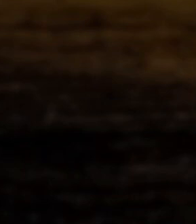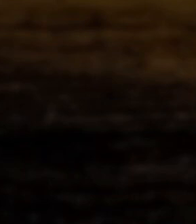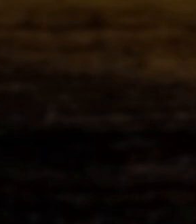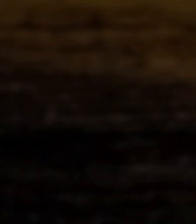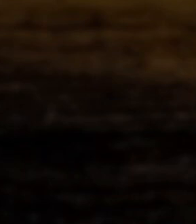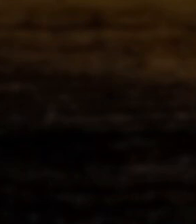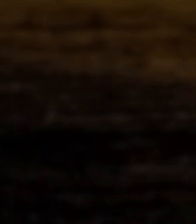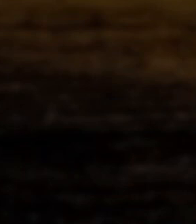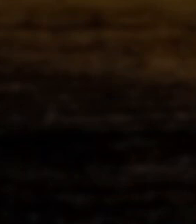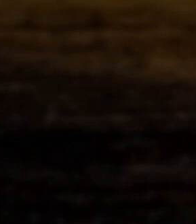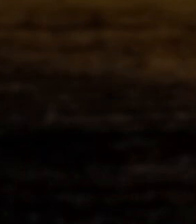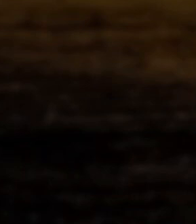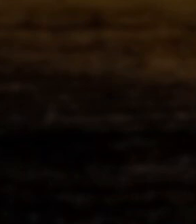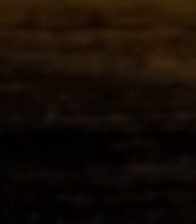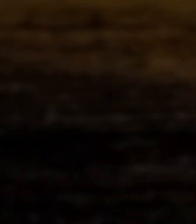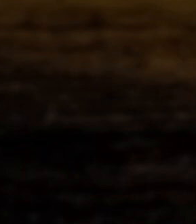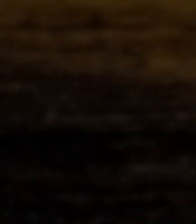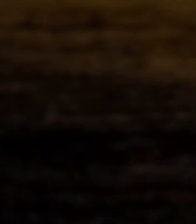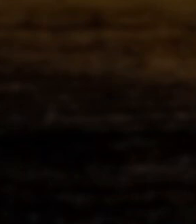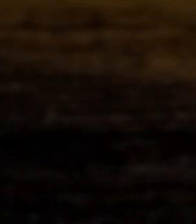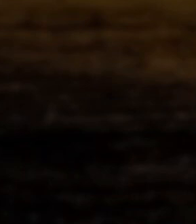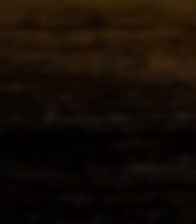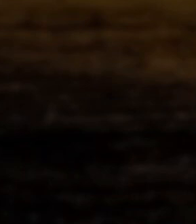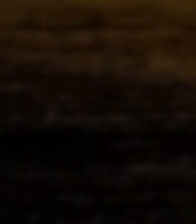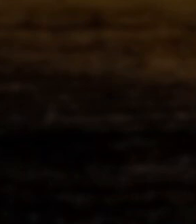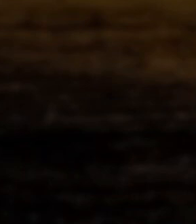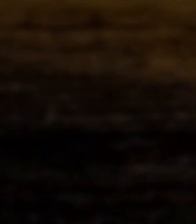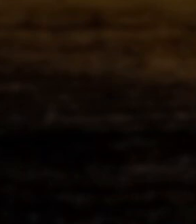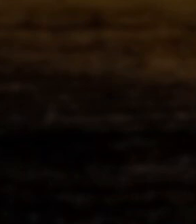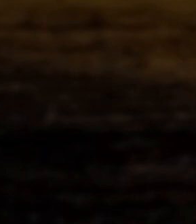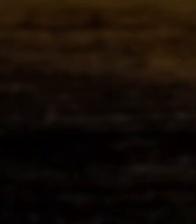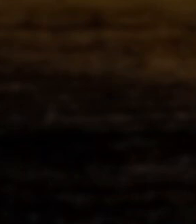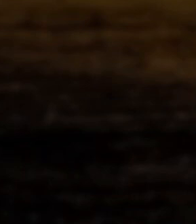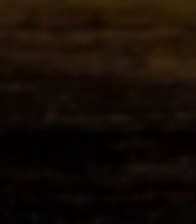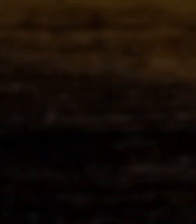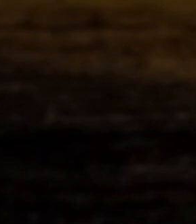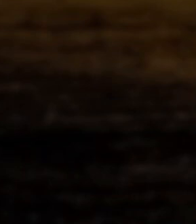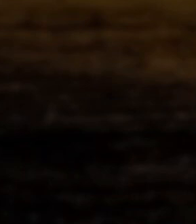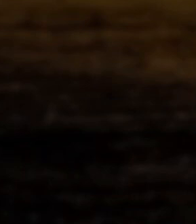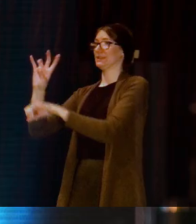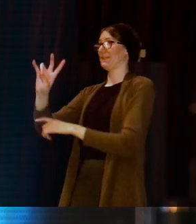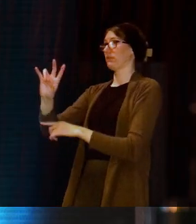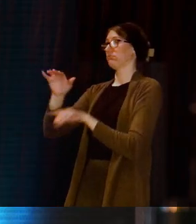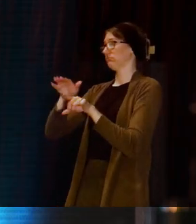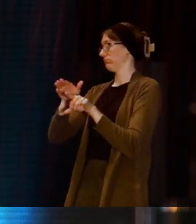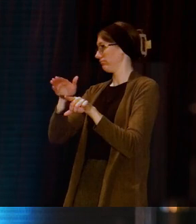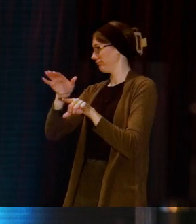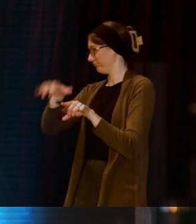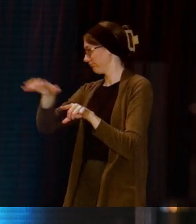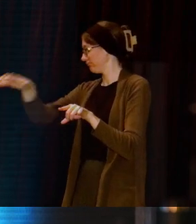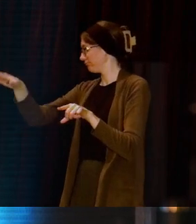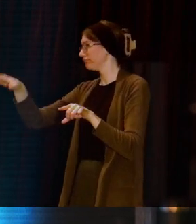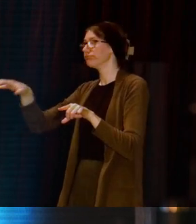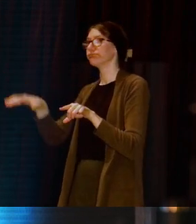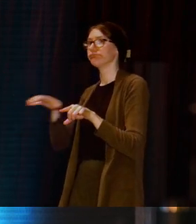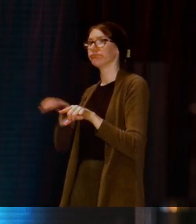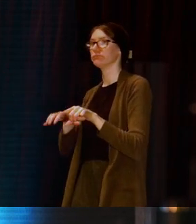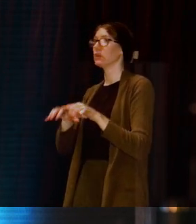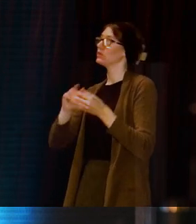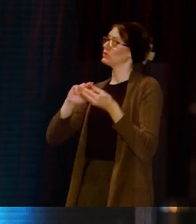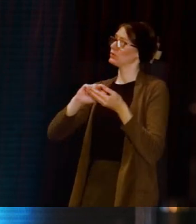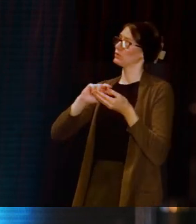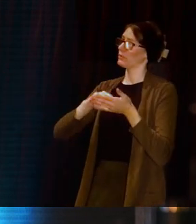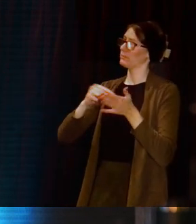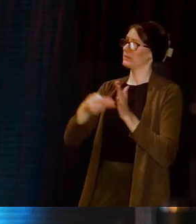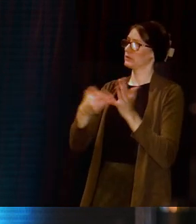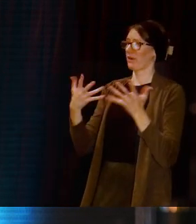the Bible uses them as a figure to then go on to explain they represent the seven churches. So the key behind a